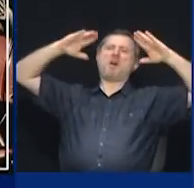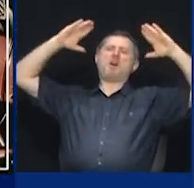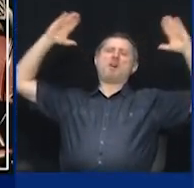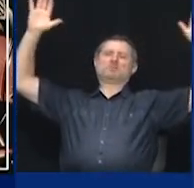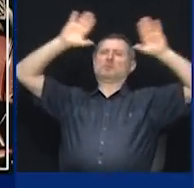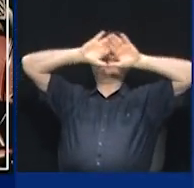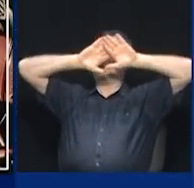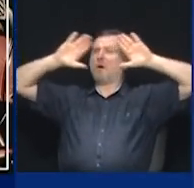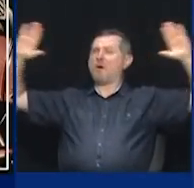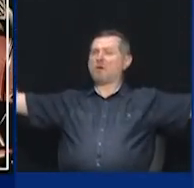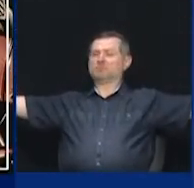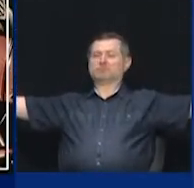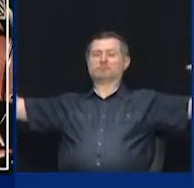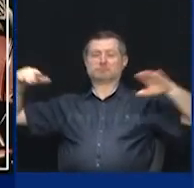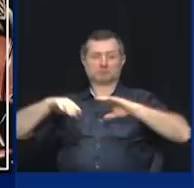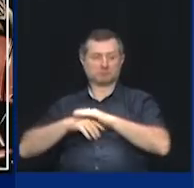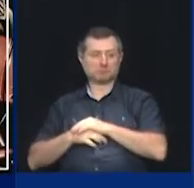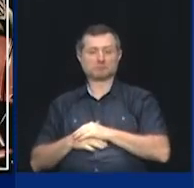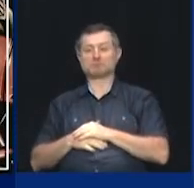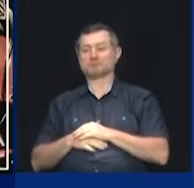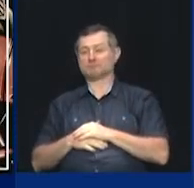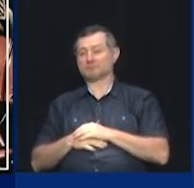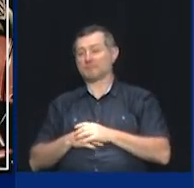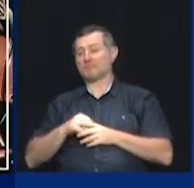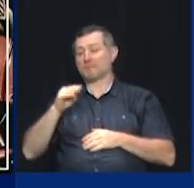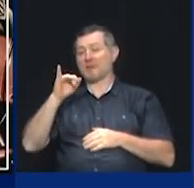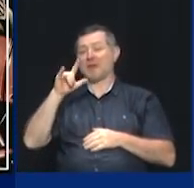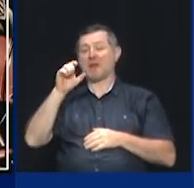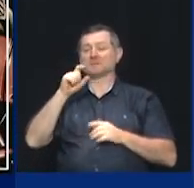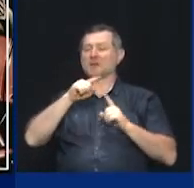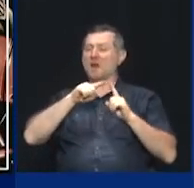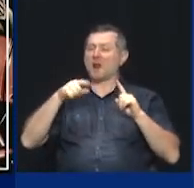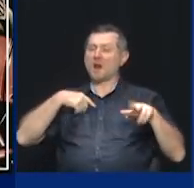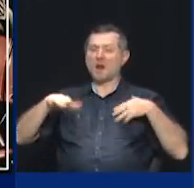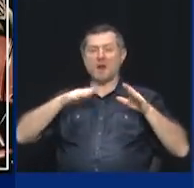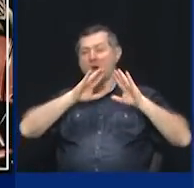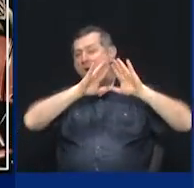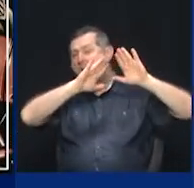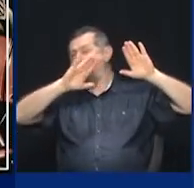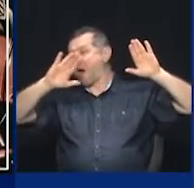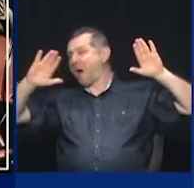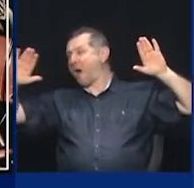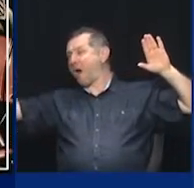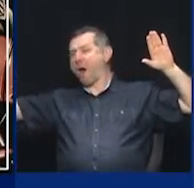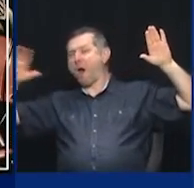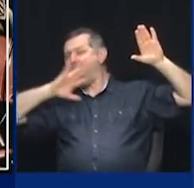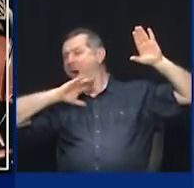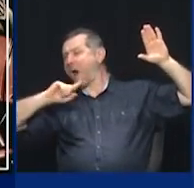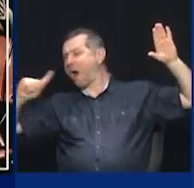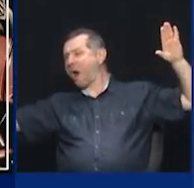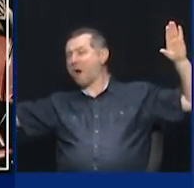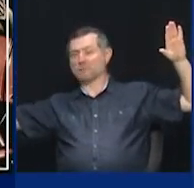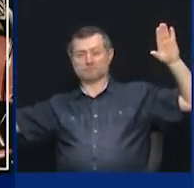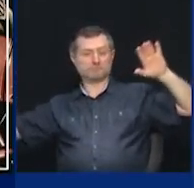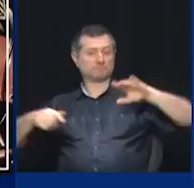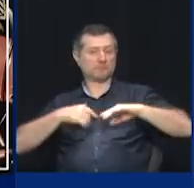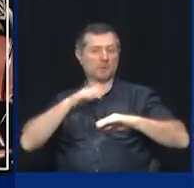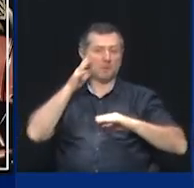And we have the wall goes for miles. And we have a little gold leaf up at the top of the